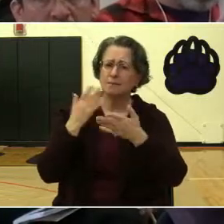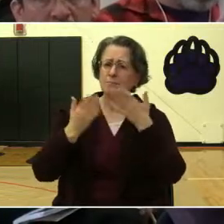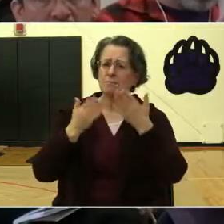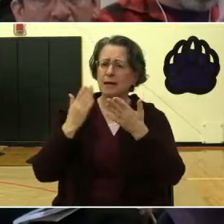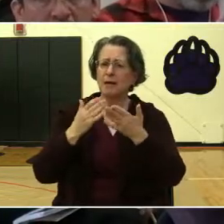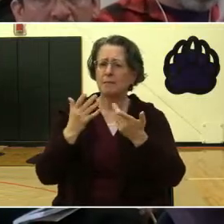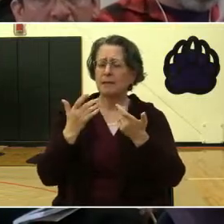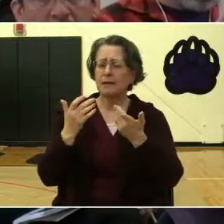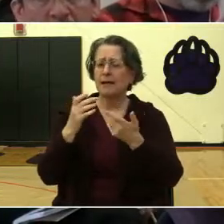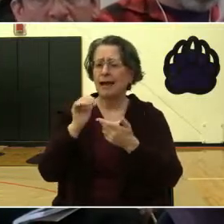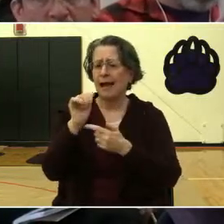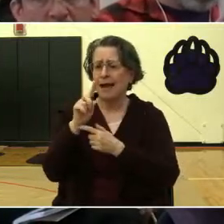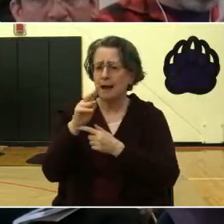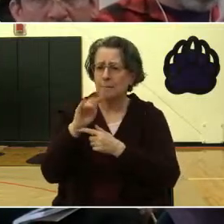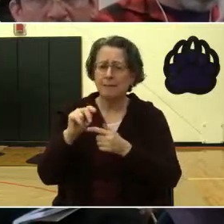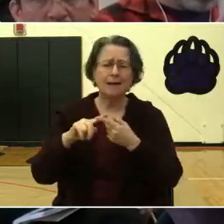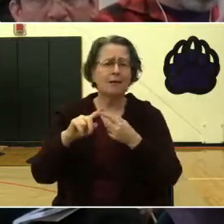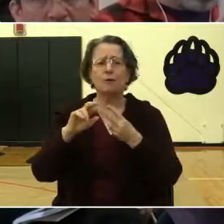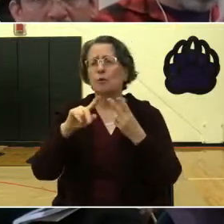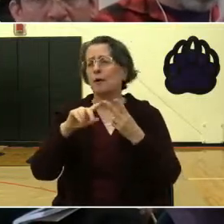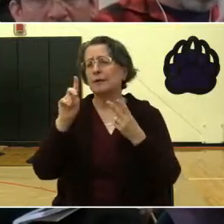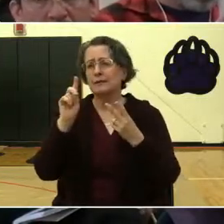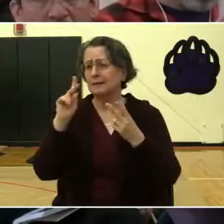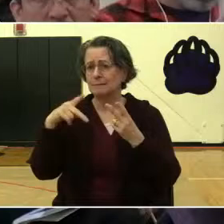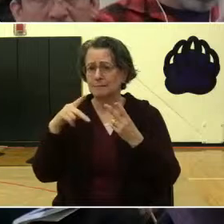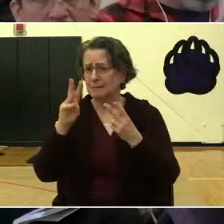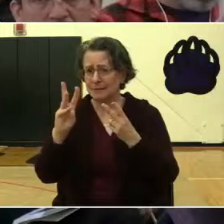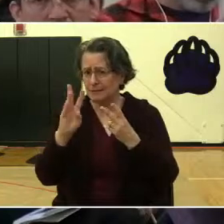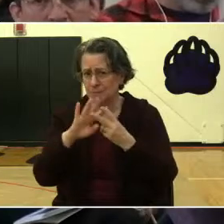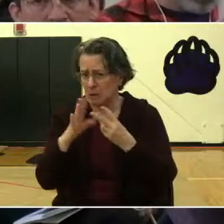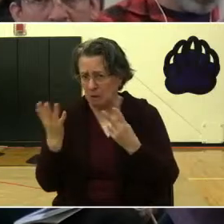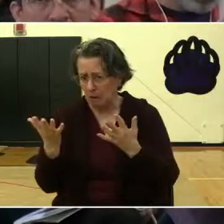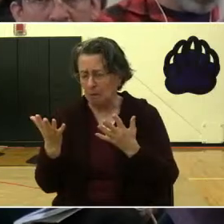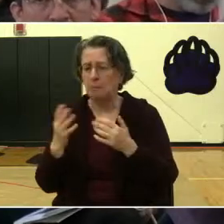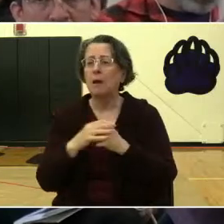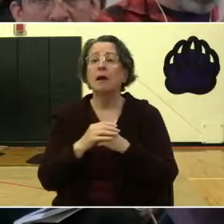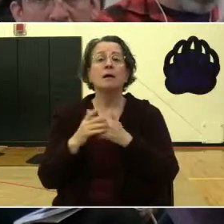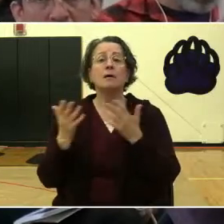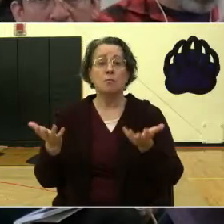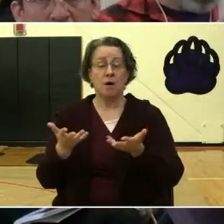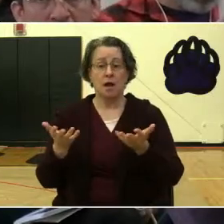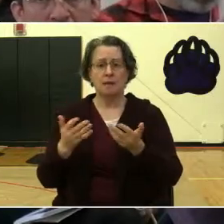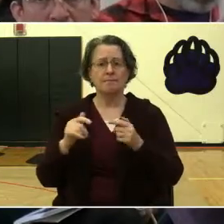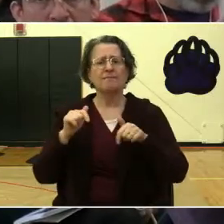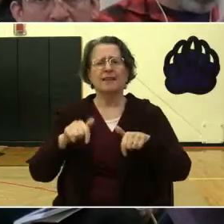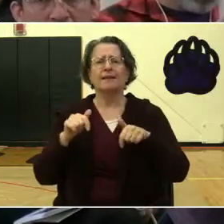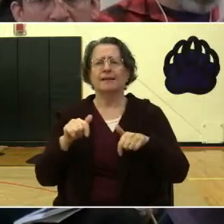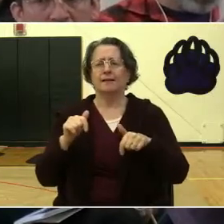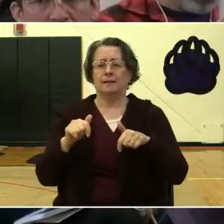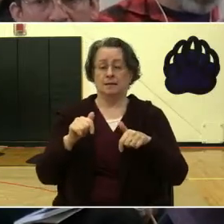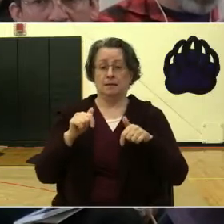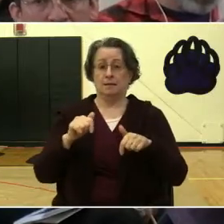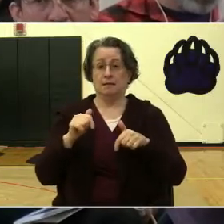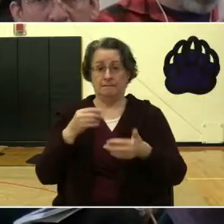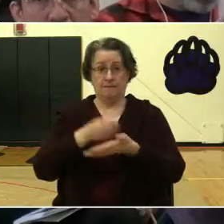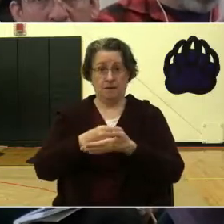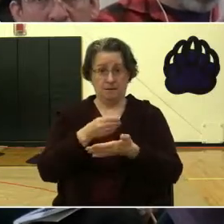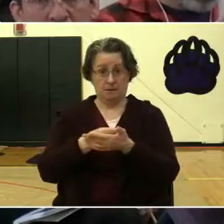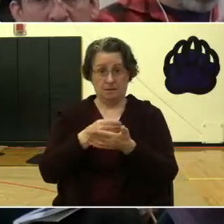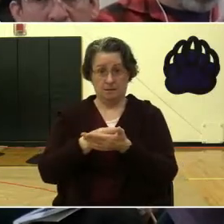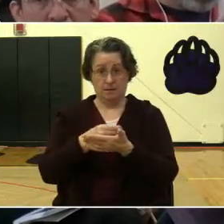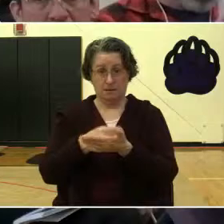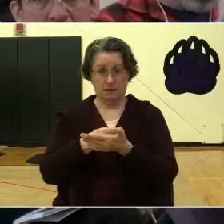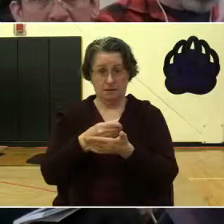director of DPW um to talk about um these kinds of funds in terms of their use